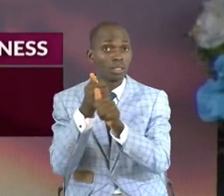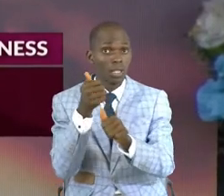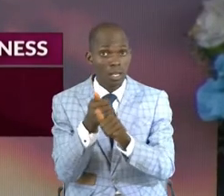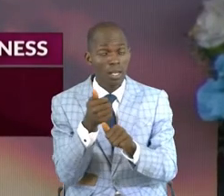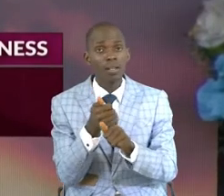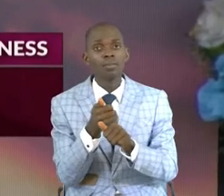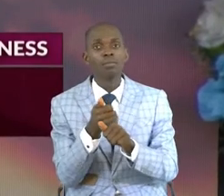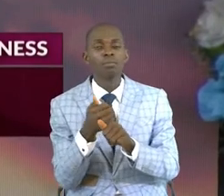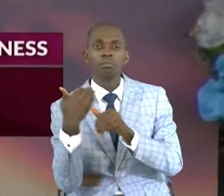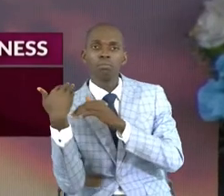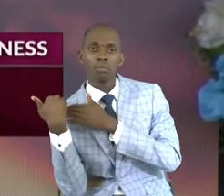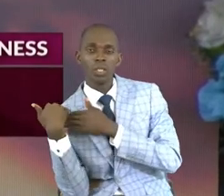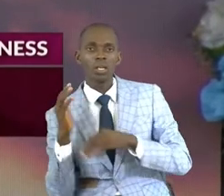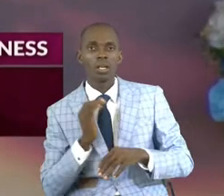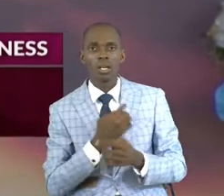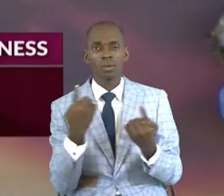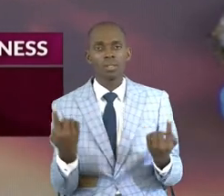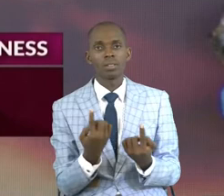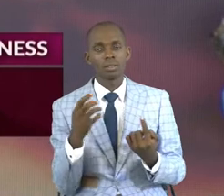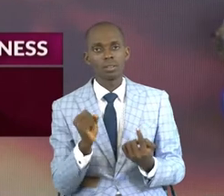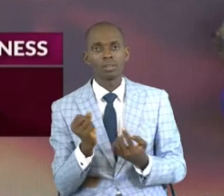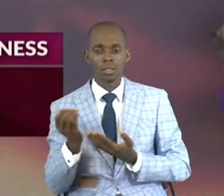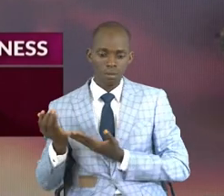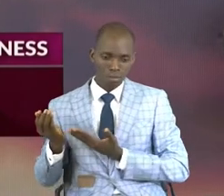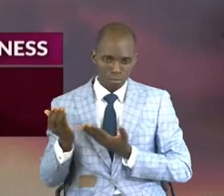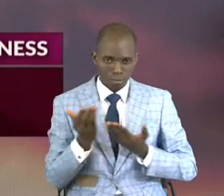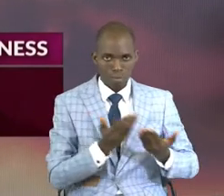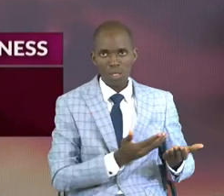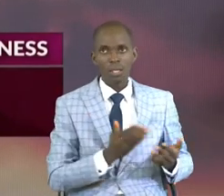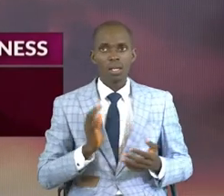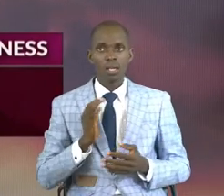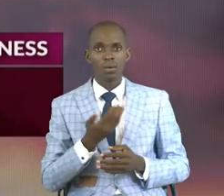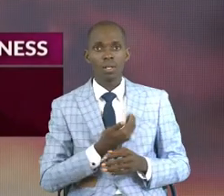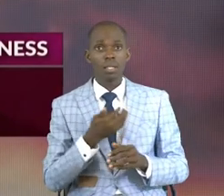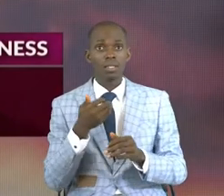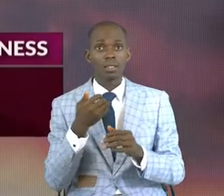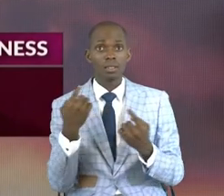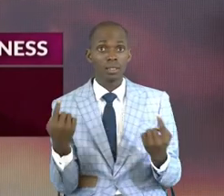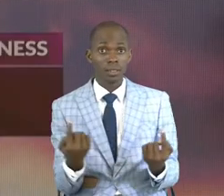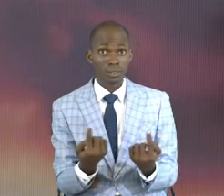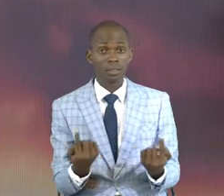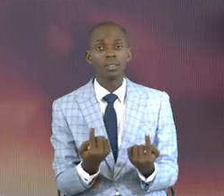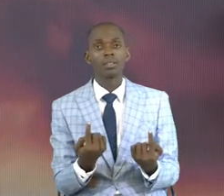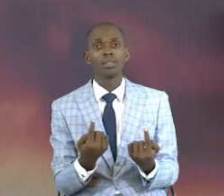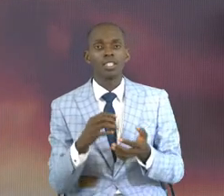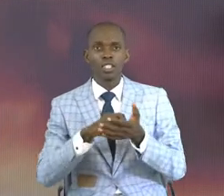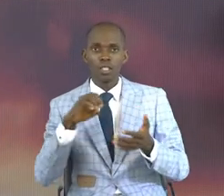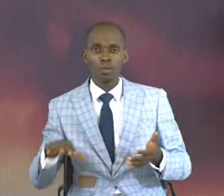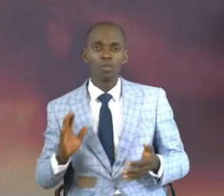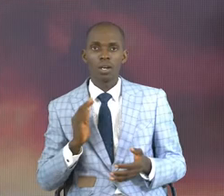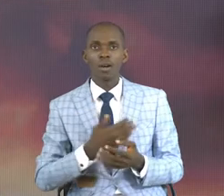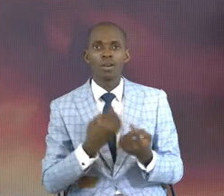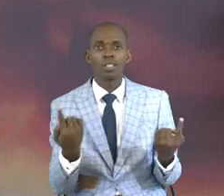sins, carried our sins, removed our sins in his own